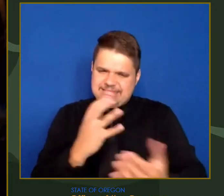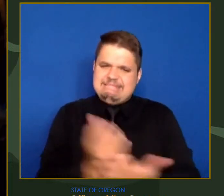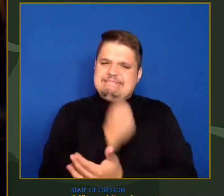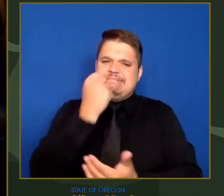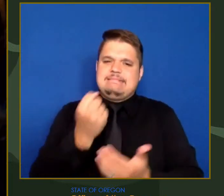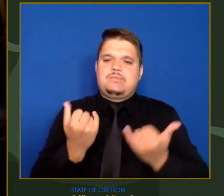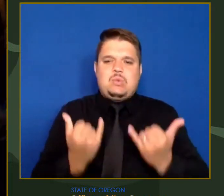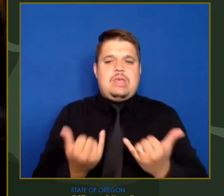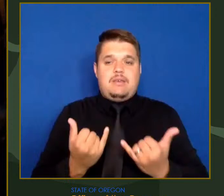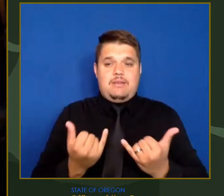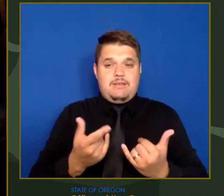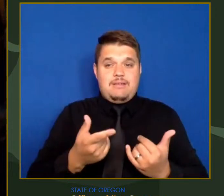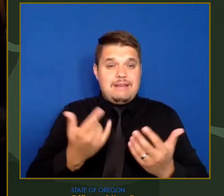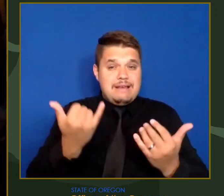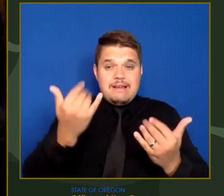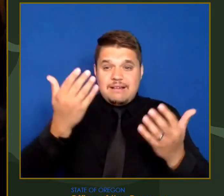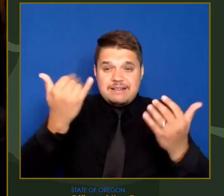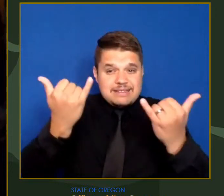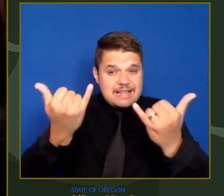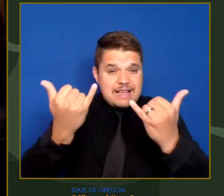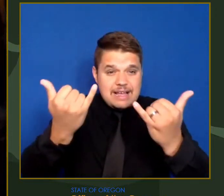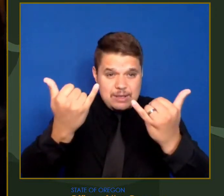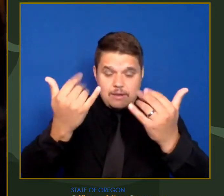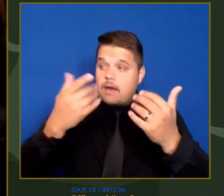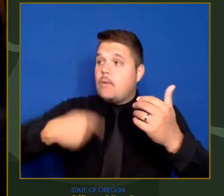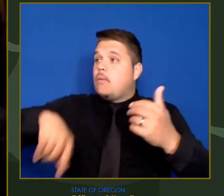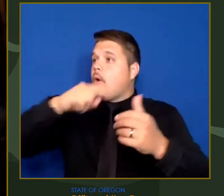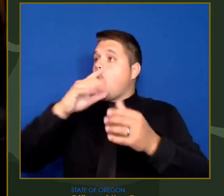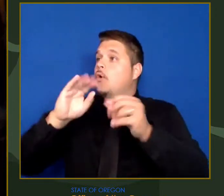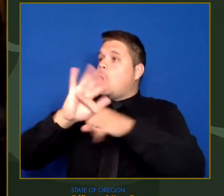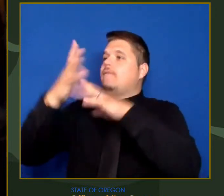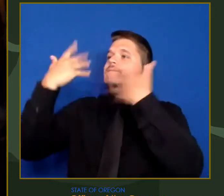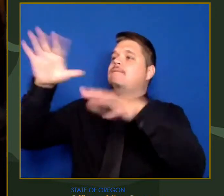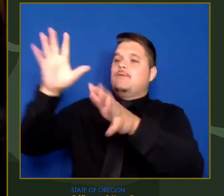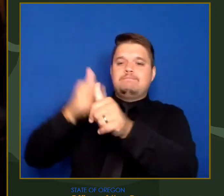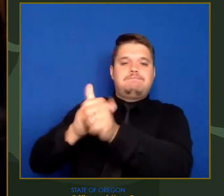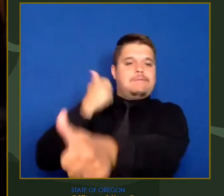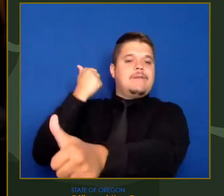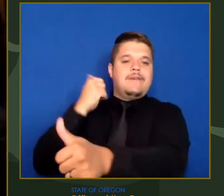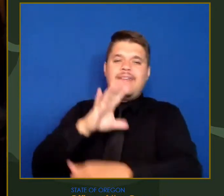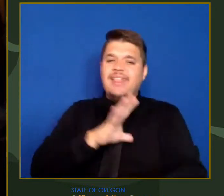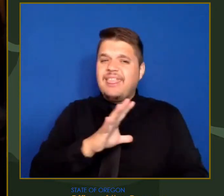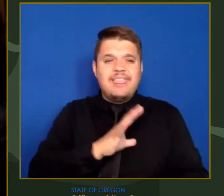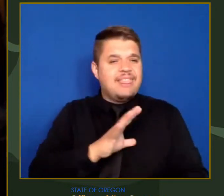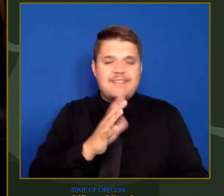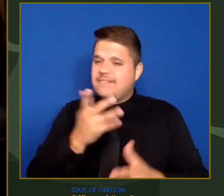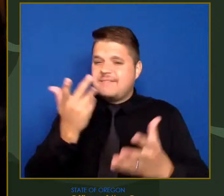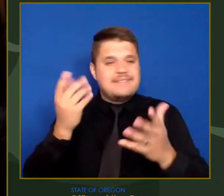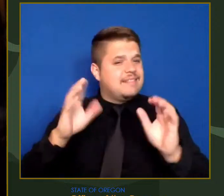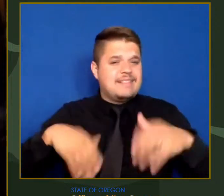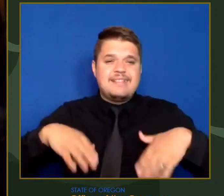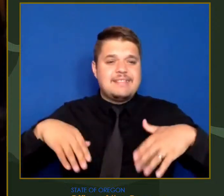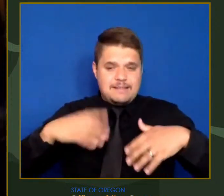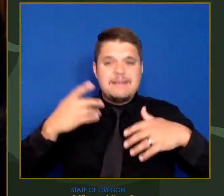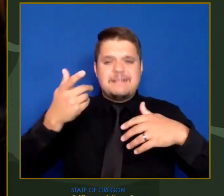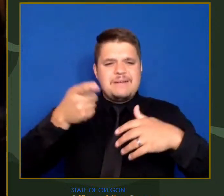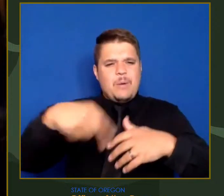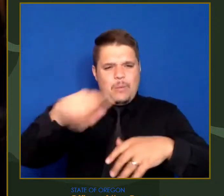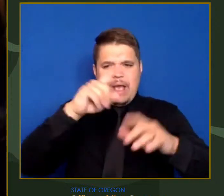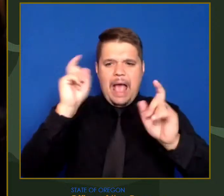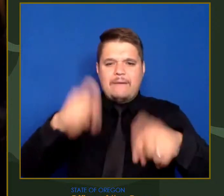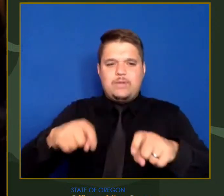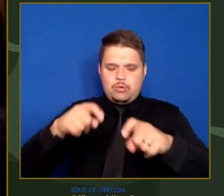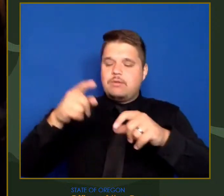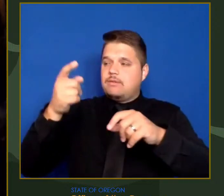but by vaccinating more Oregonians, we can speed up a return to normal life. Oregonians have sacrificed and suffered